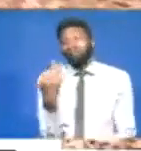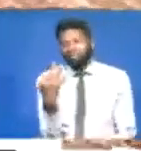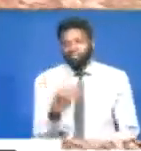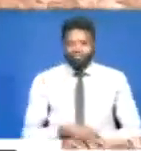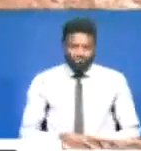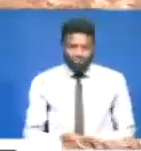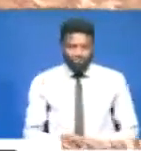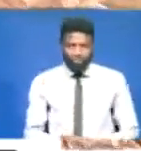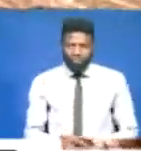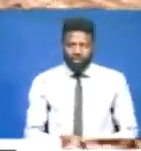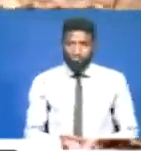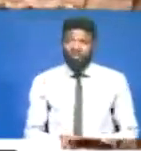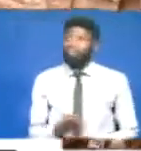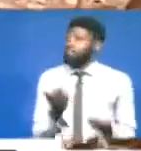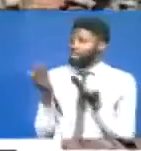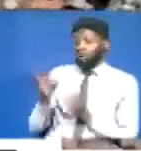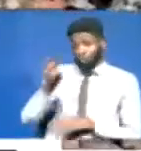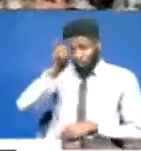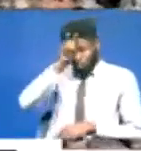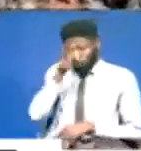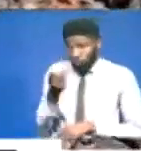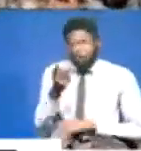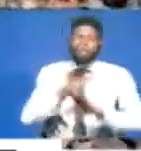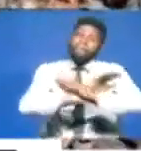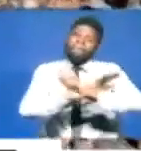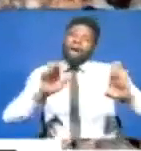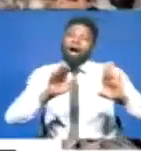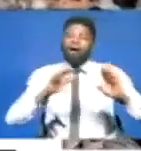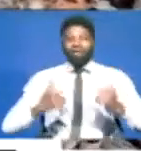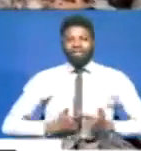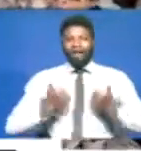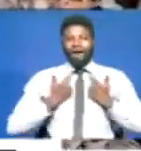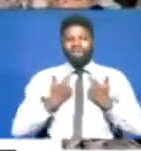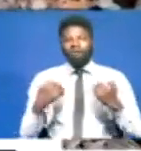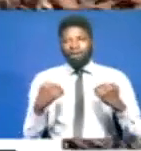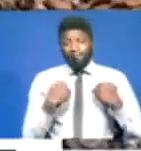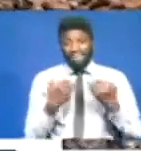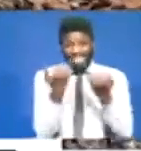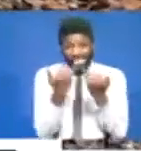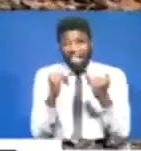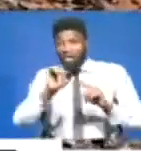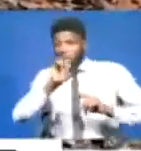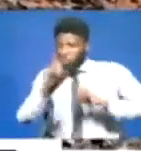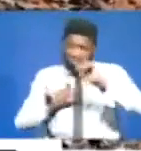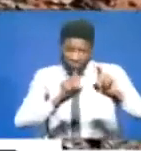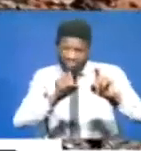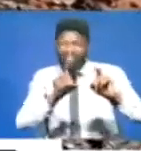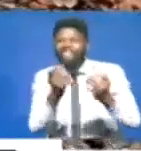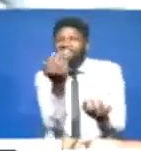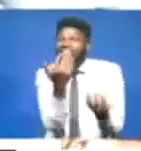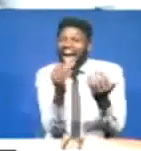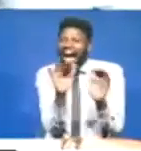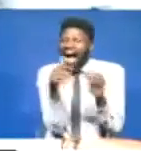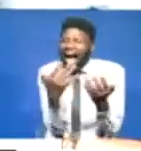These two goats, possibly the only life saved from this household. For now, questions on the cause of the fire remain